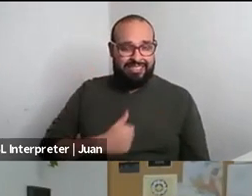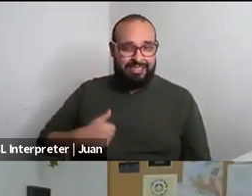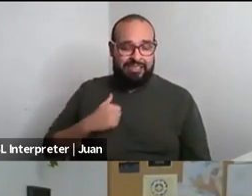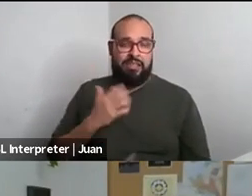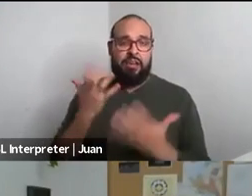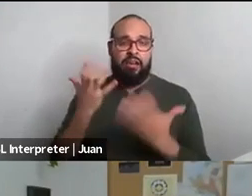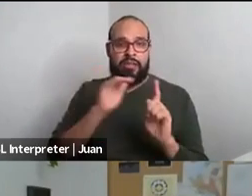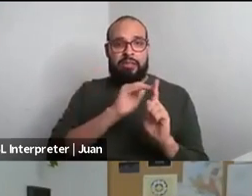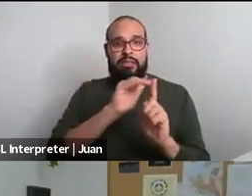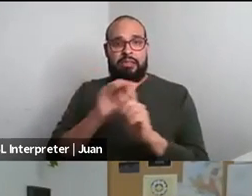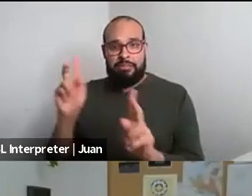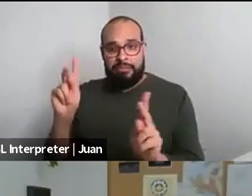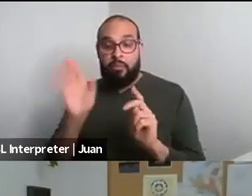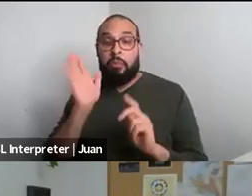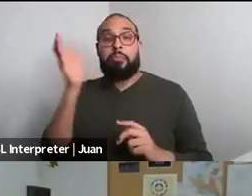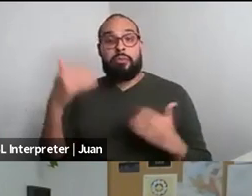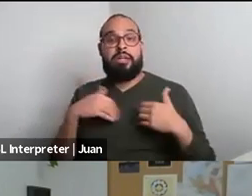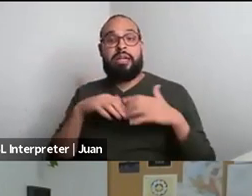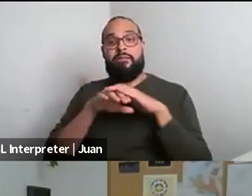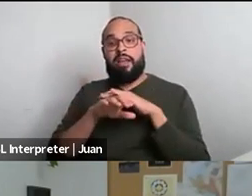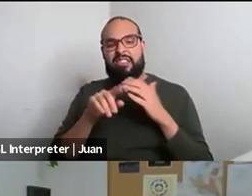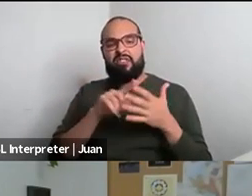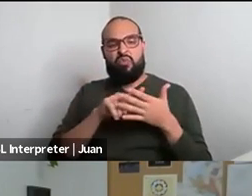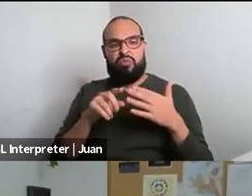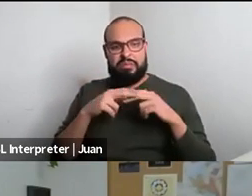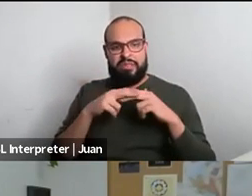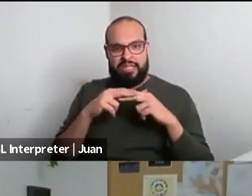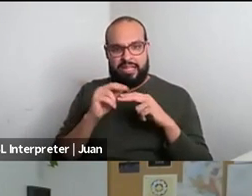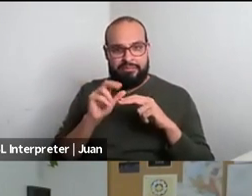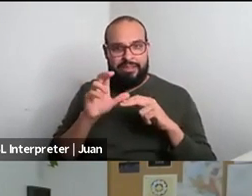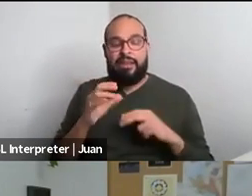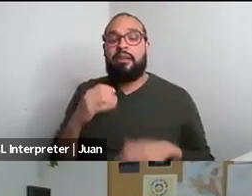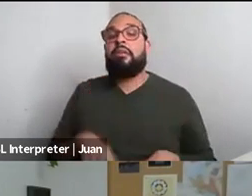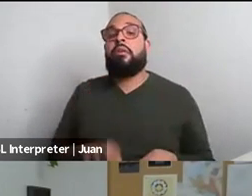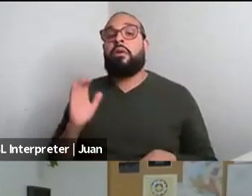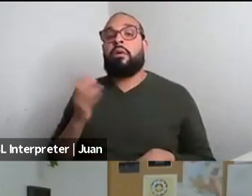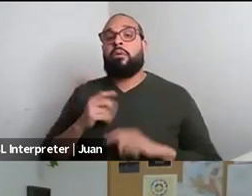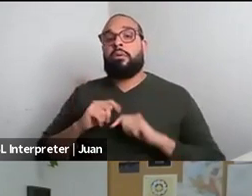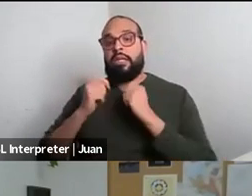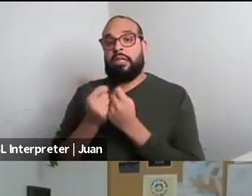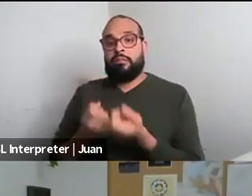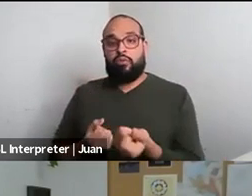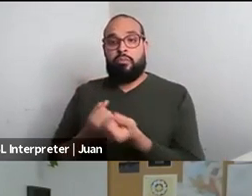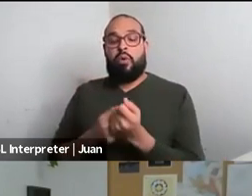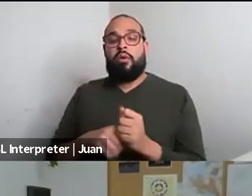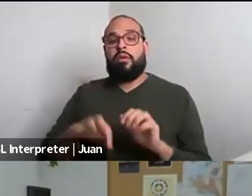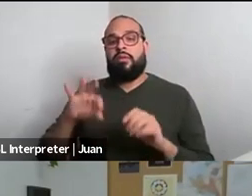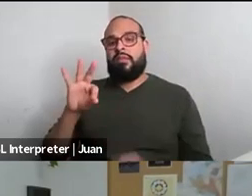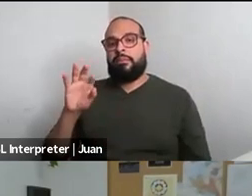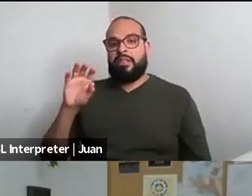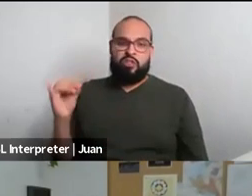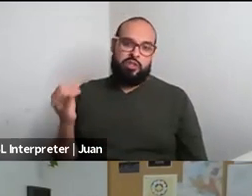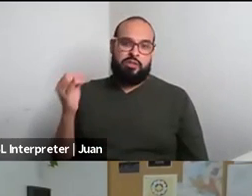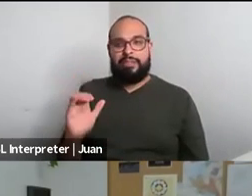that you will have access to these slides if you don't already have them now. Our team support Family Justice Center will send